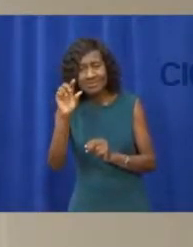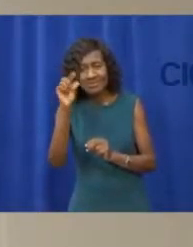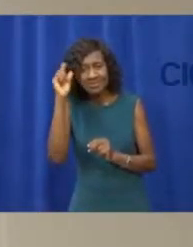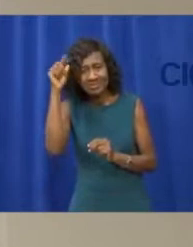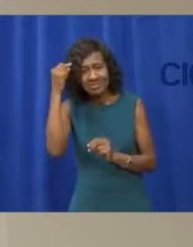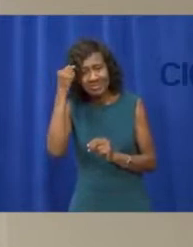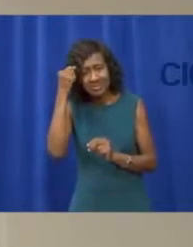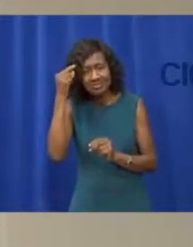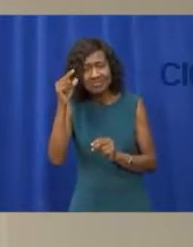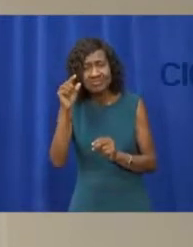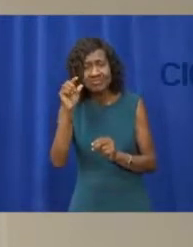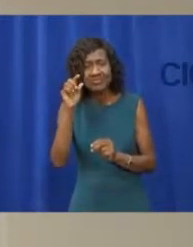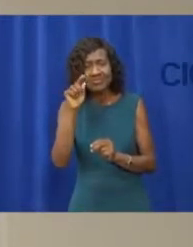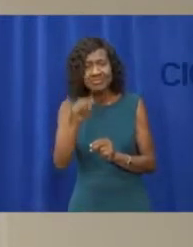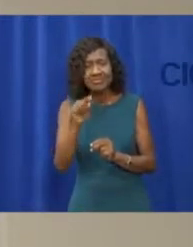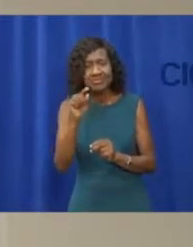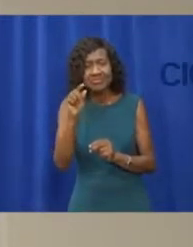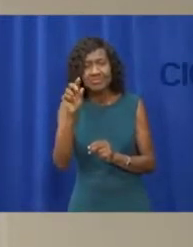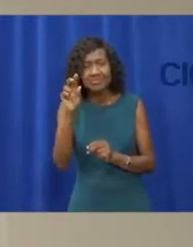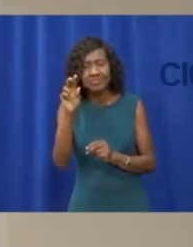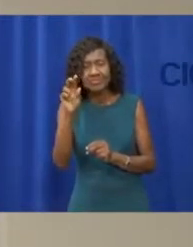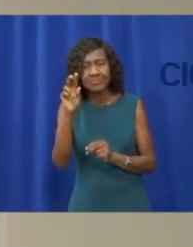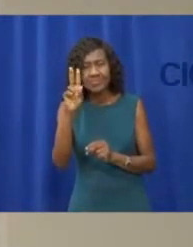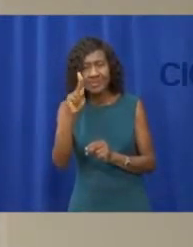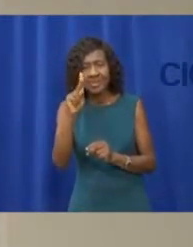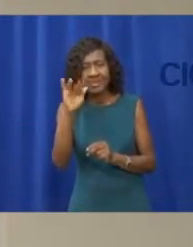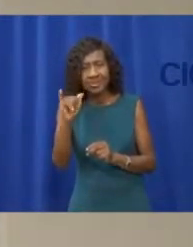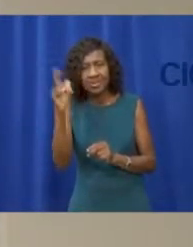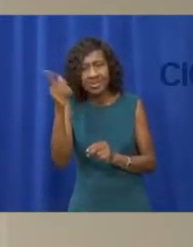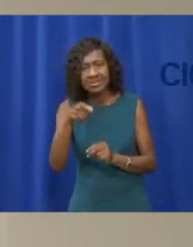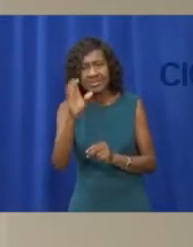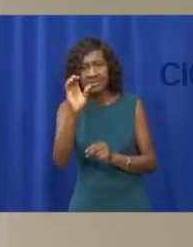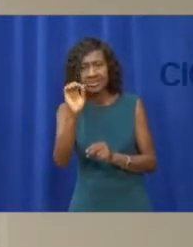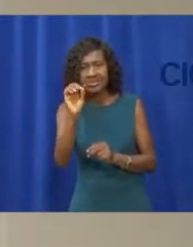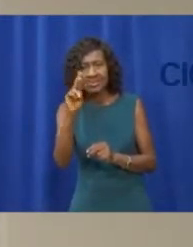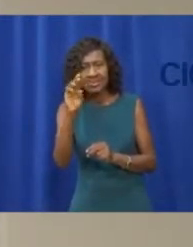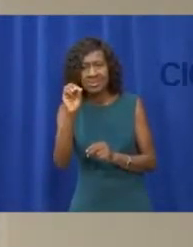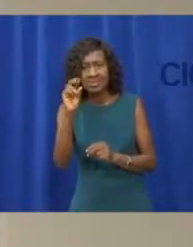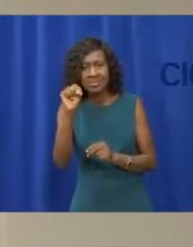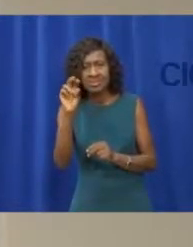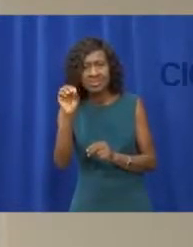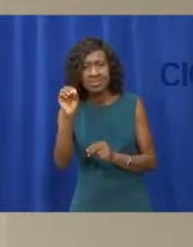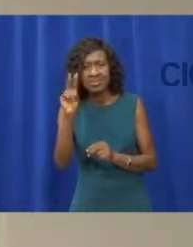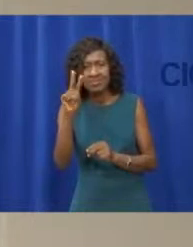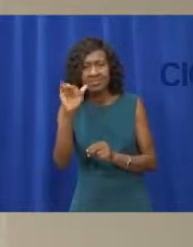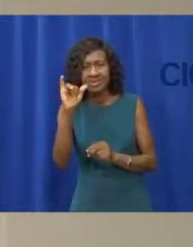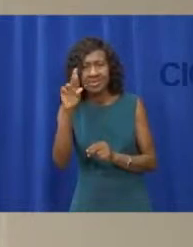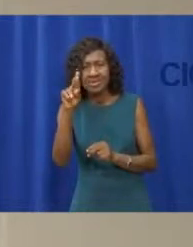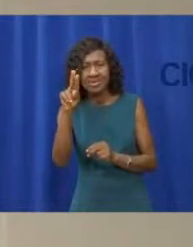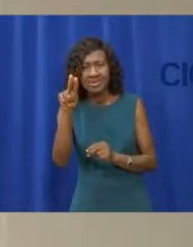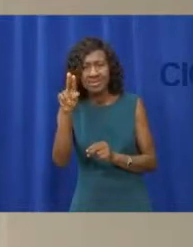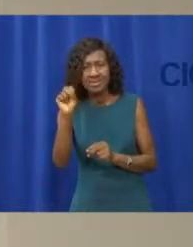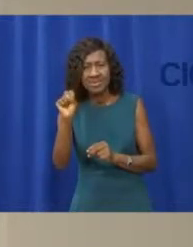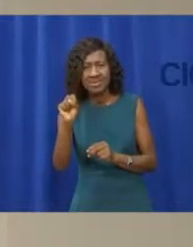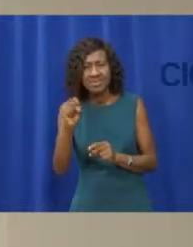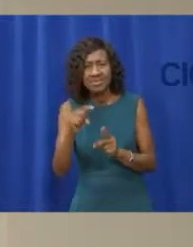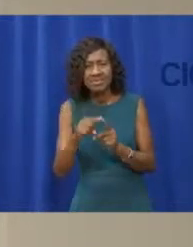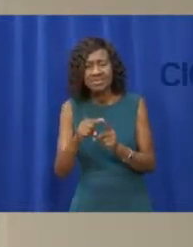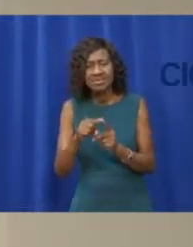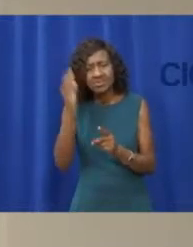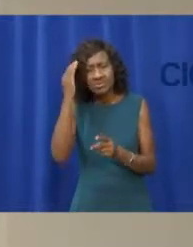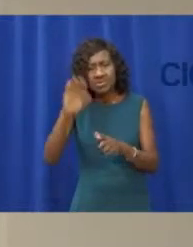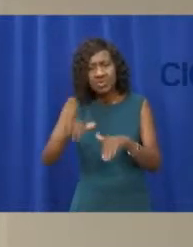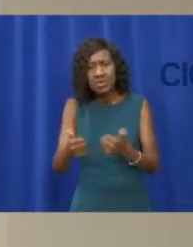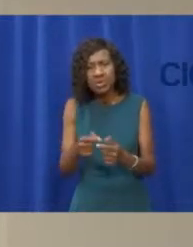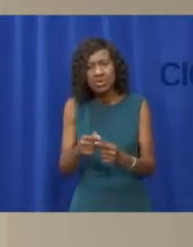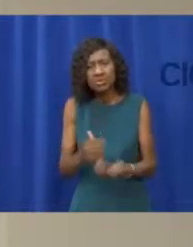www.gov.ky/coronavirus for all your updates, including guidance on how to most effectively and safely assist those who are most in